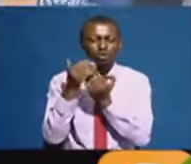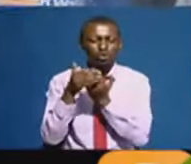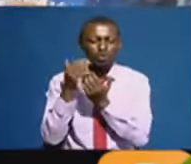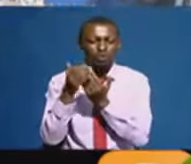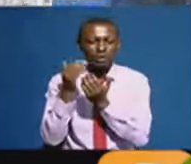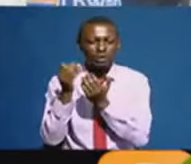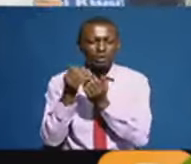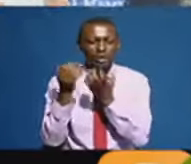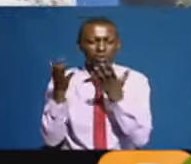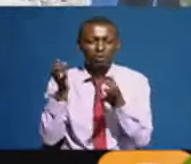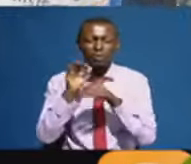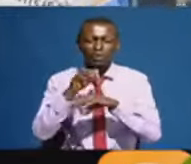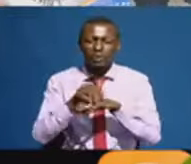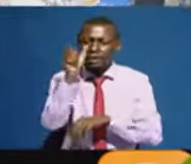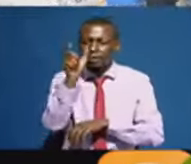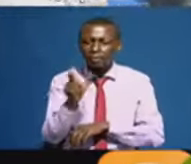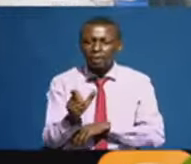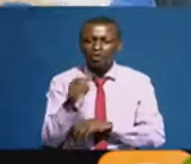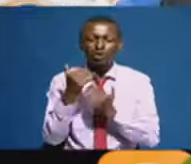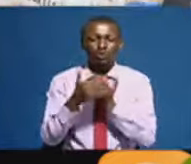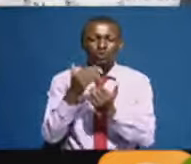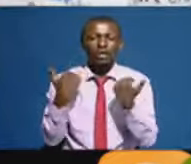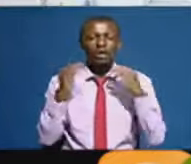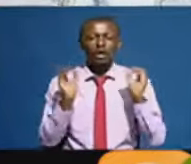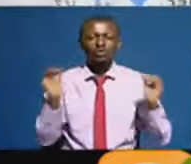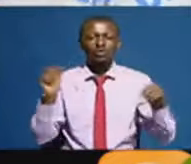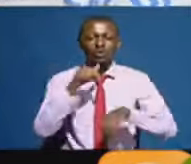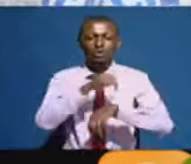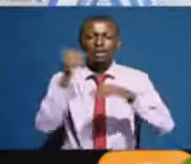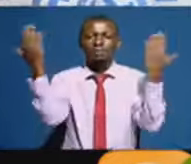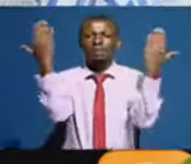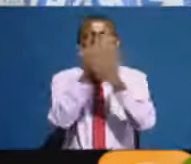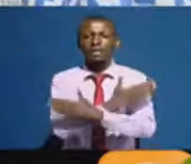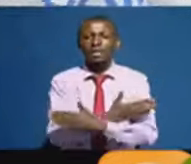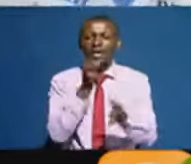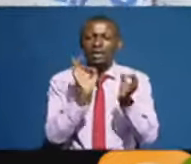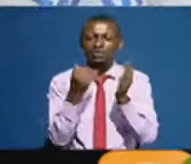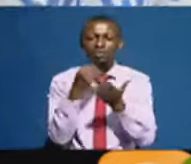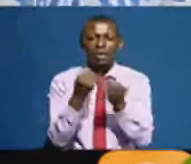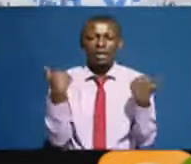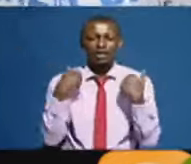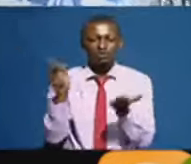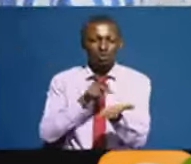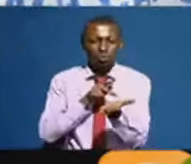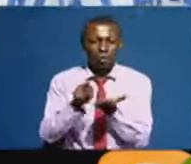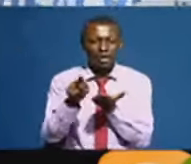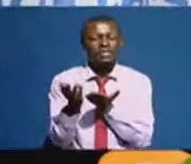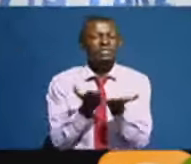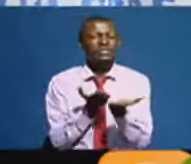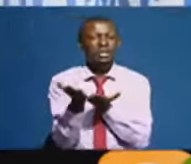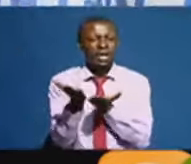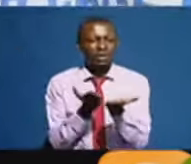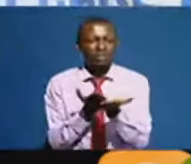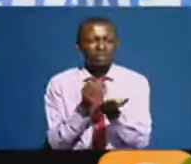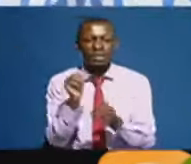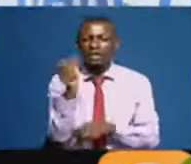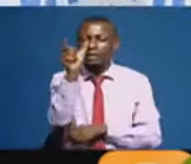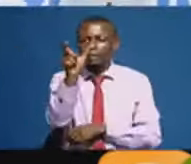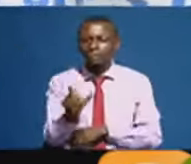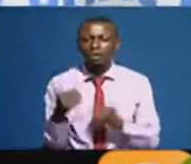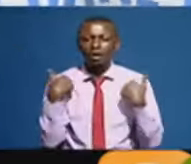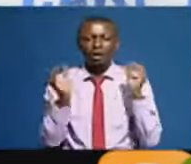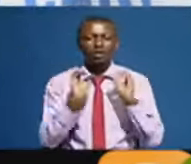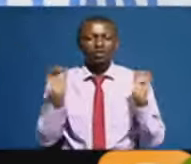had not gotten someone to attend to her at night, even if you had the money to pay for the service, and there's no one there to attend